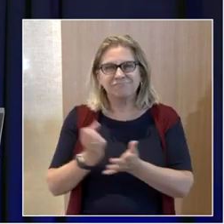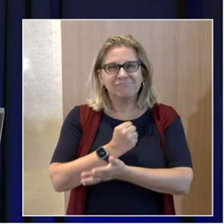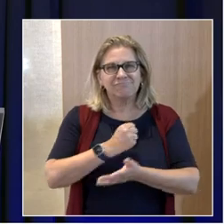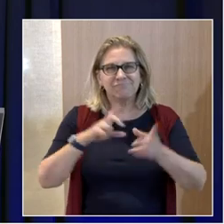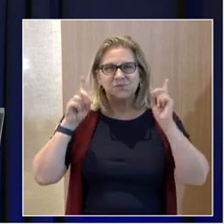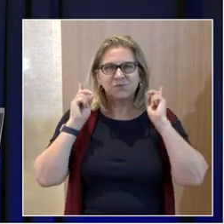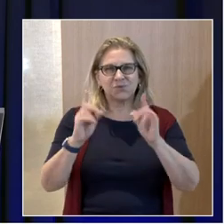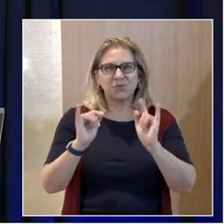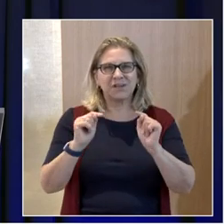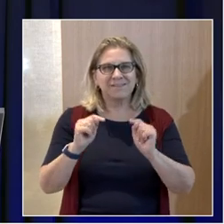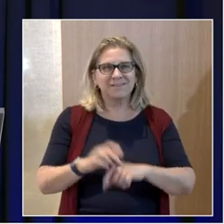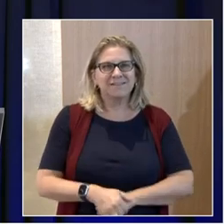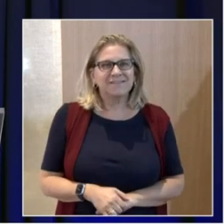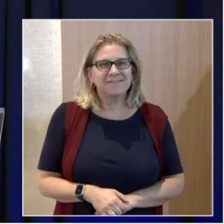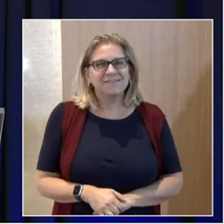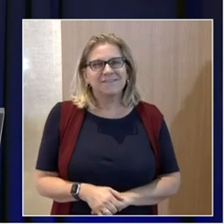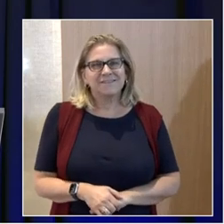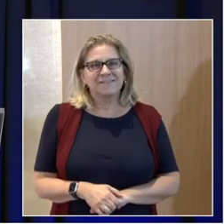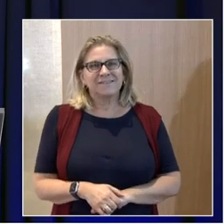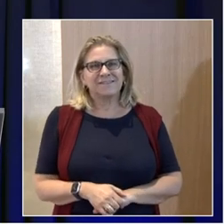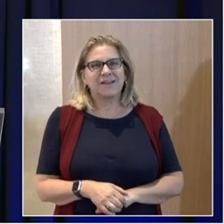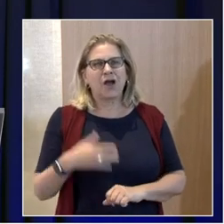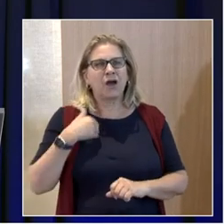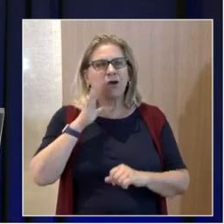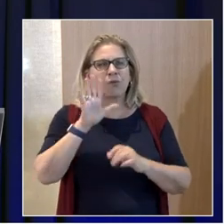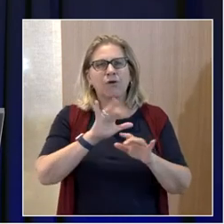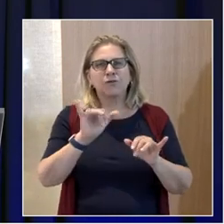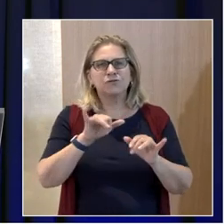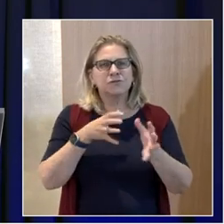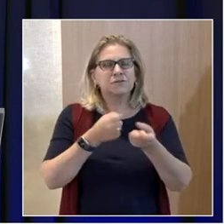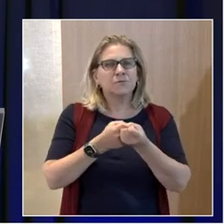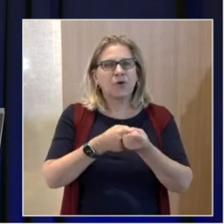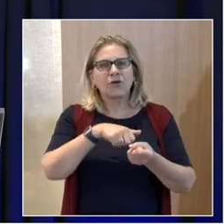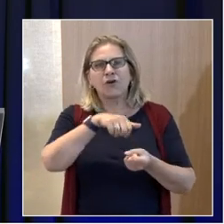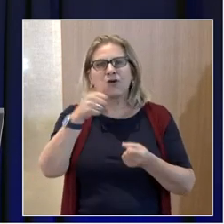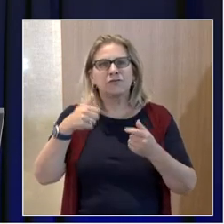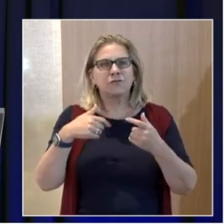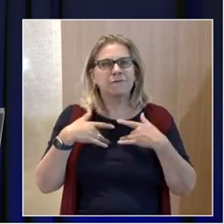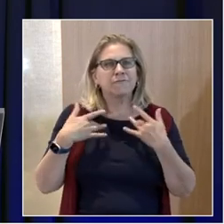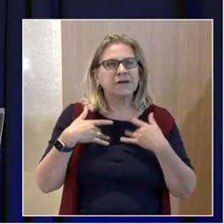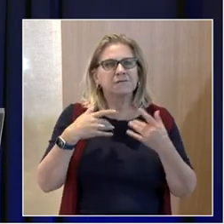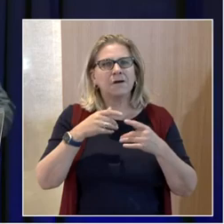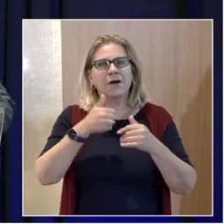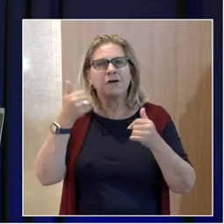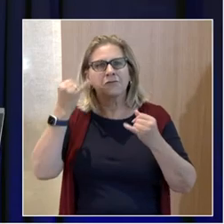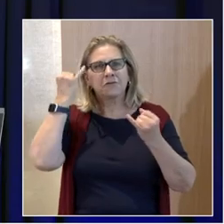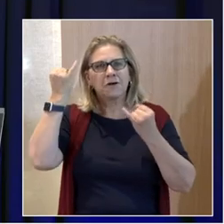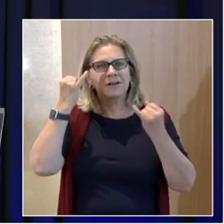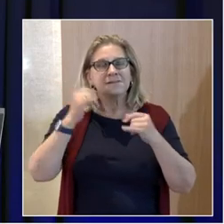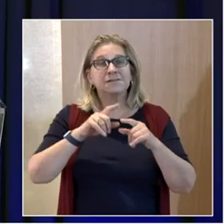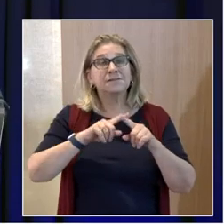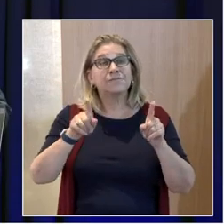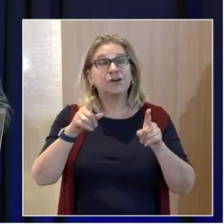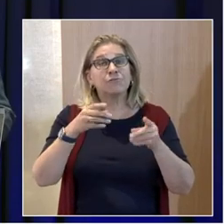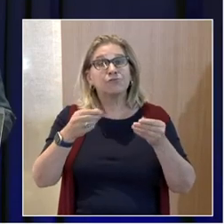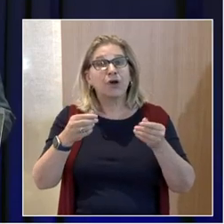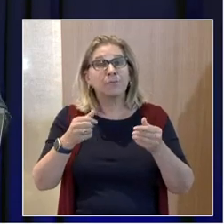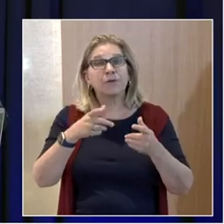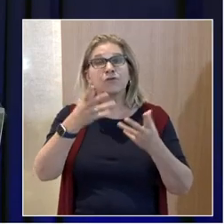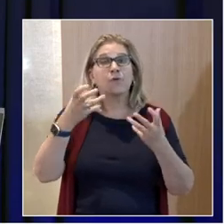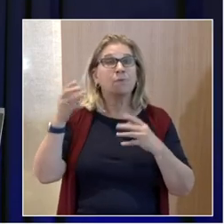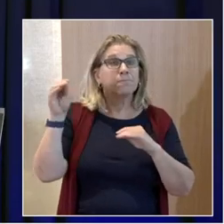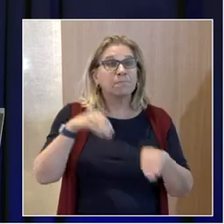down on other efforts. Some of you are property owners and you need tenants. So what are we doing to ensure that the mayor has a